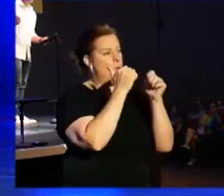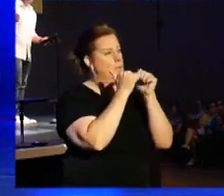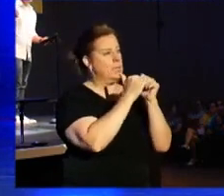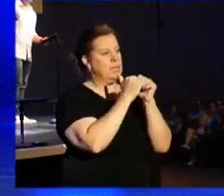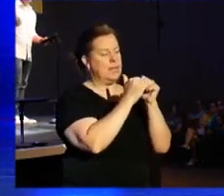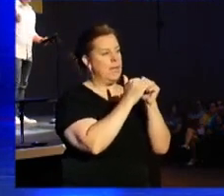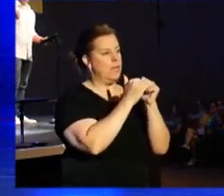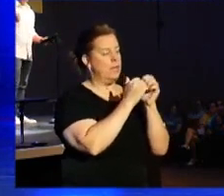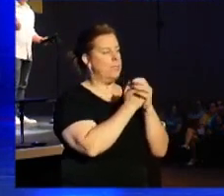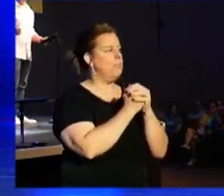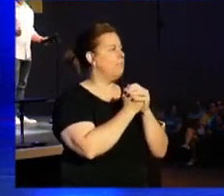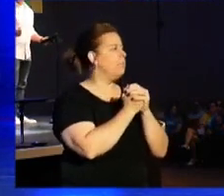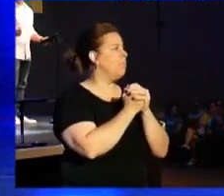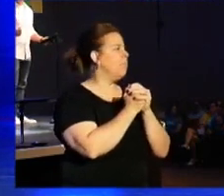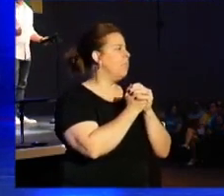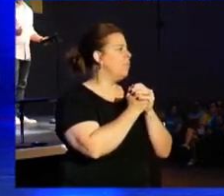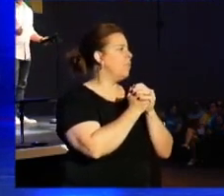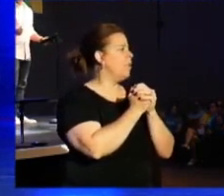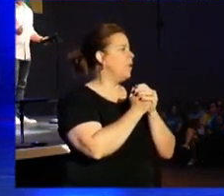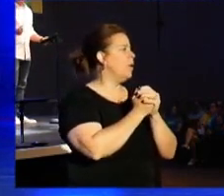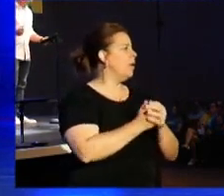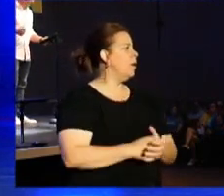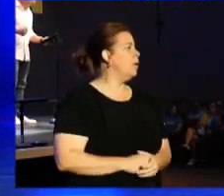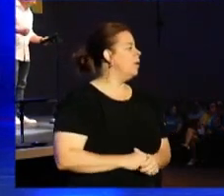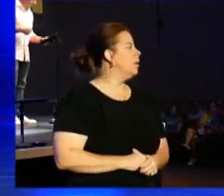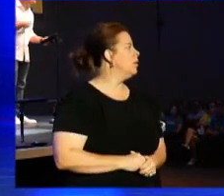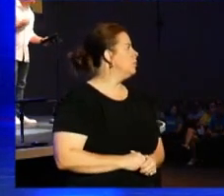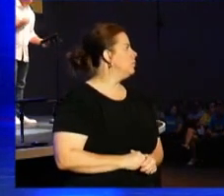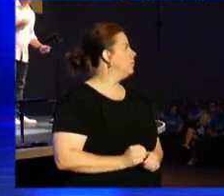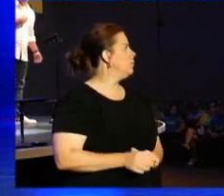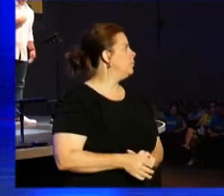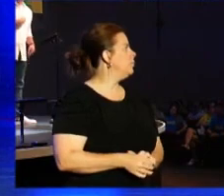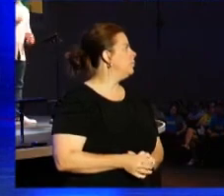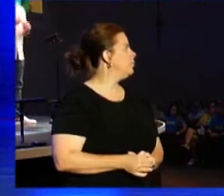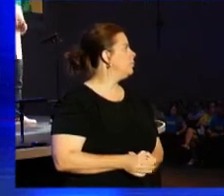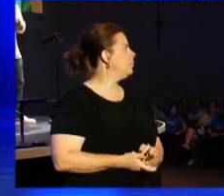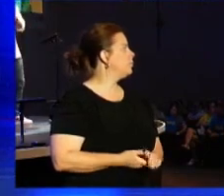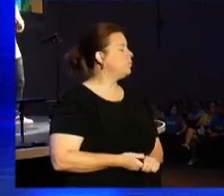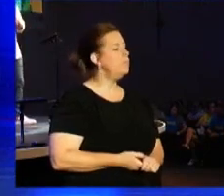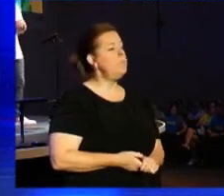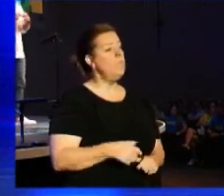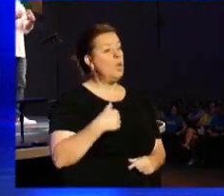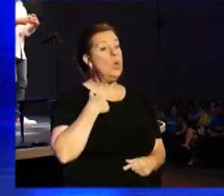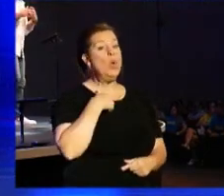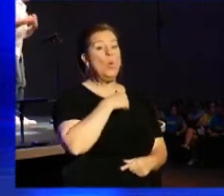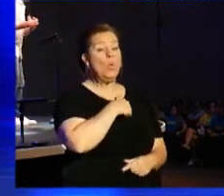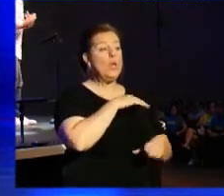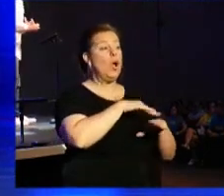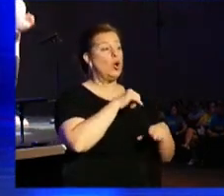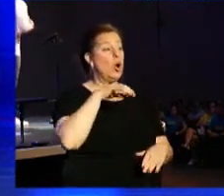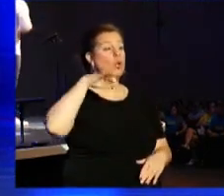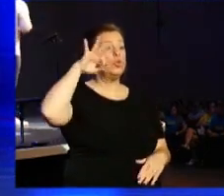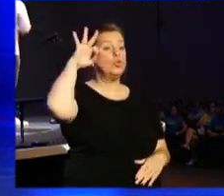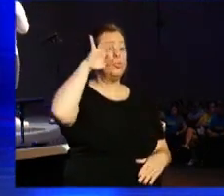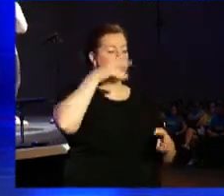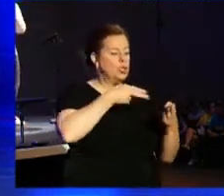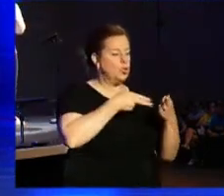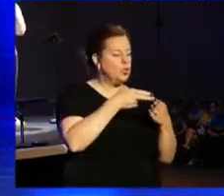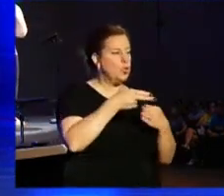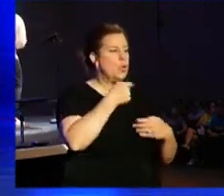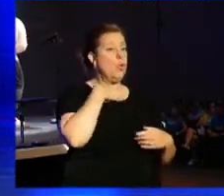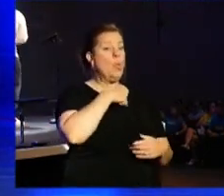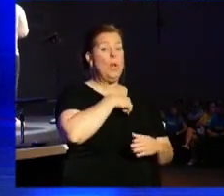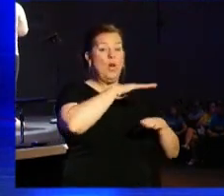on opposite ends of the spectrum. Make no mistake, we are called to preach the truth. We are called to share the good news.